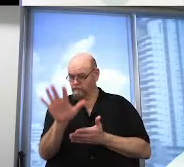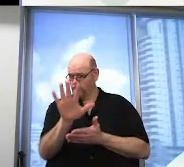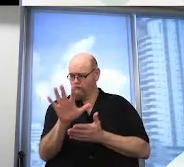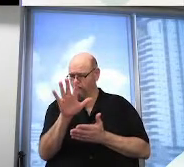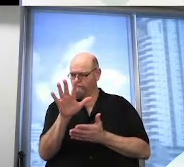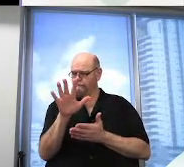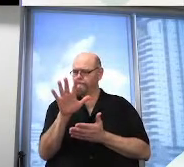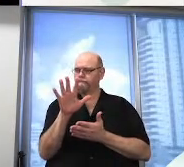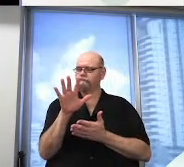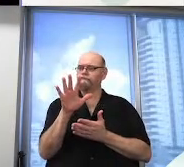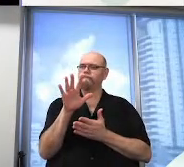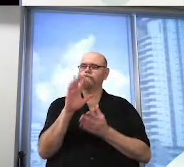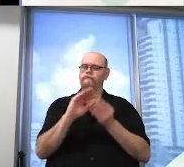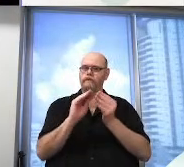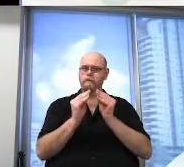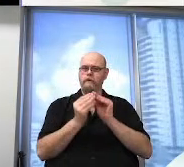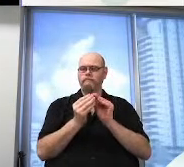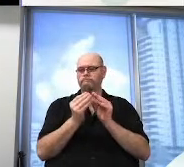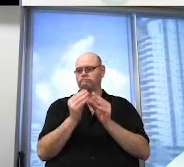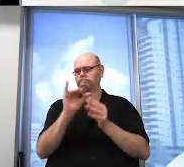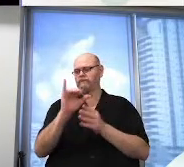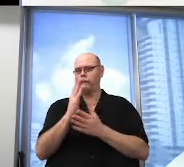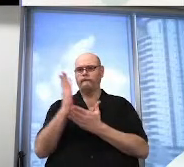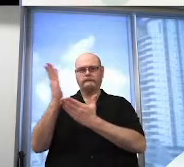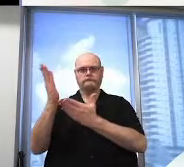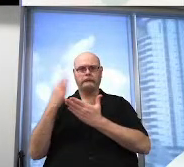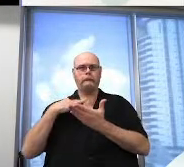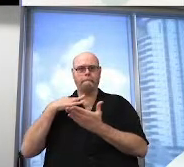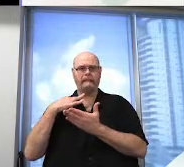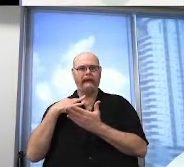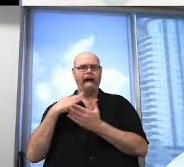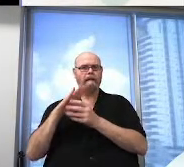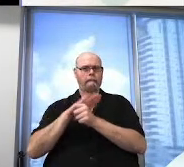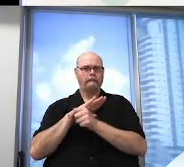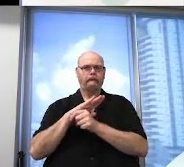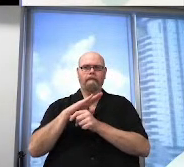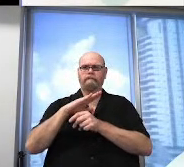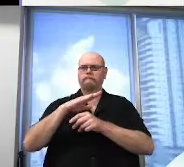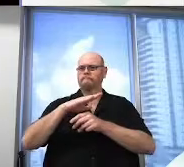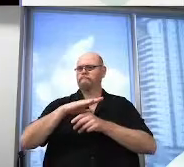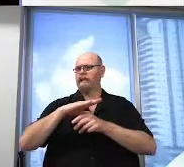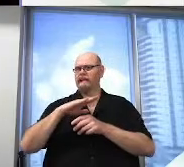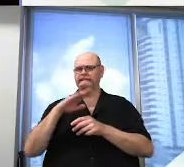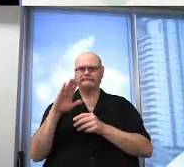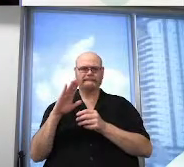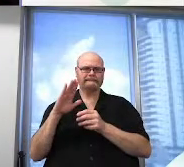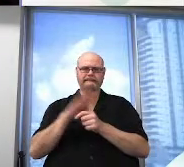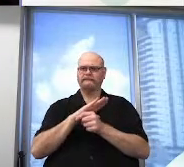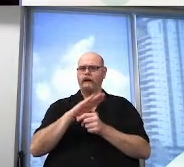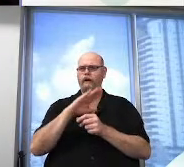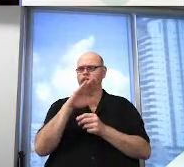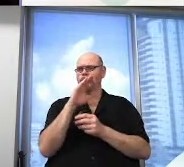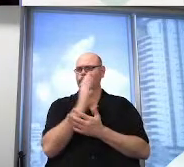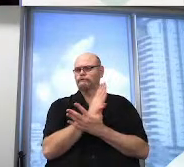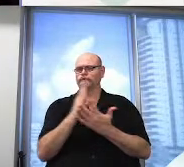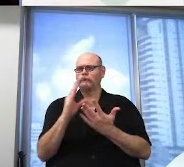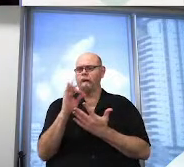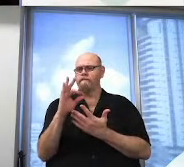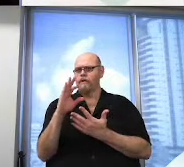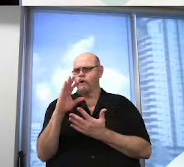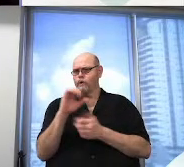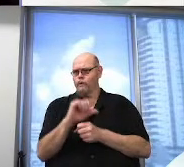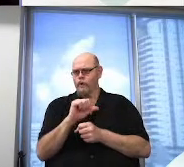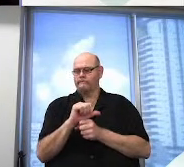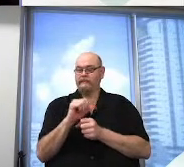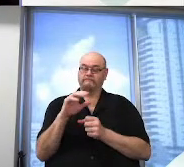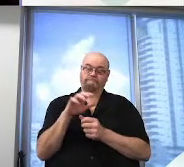of 16,000 miles. We have already submitted for and applied completely detailed scope of work for 5,000. And I'm using rough